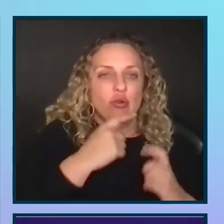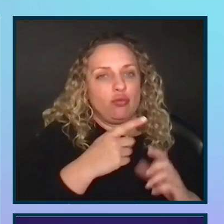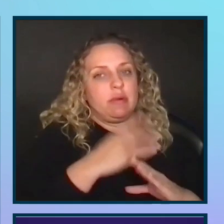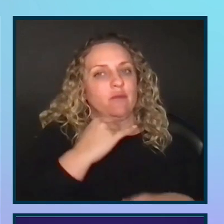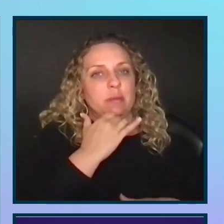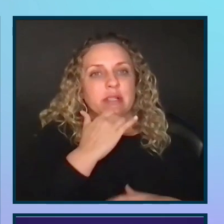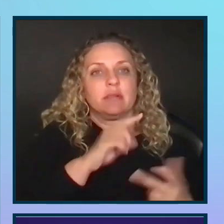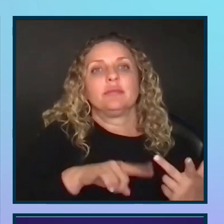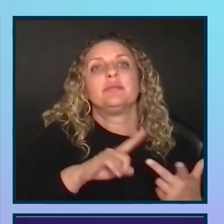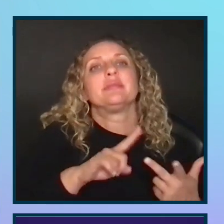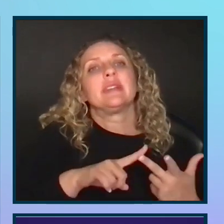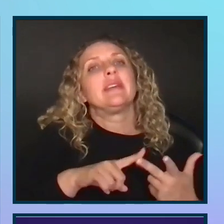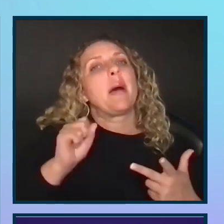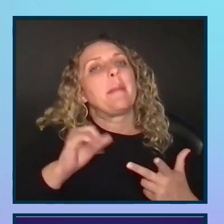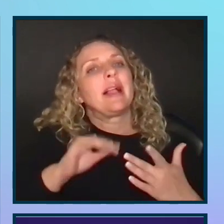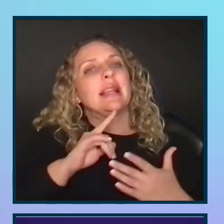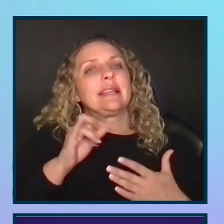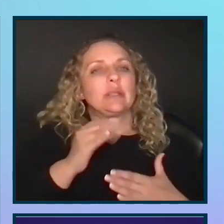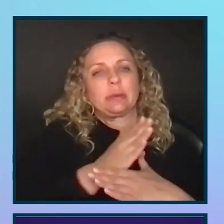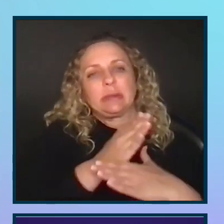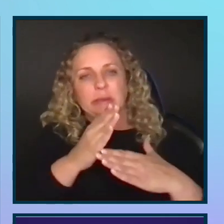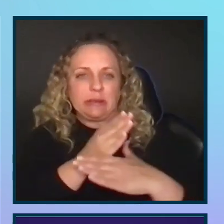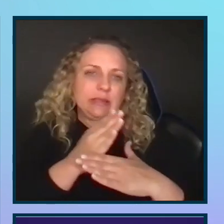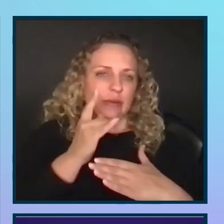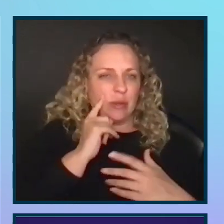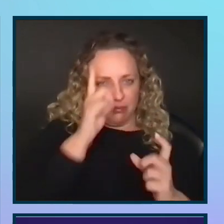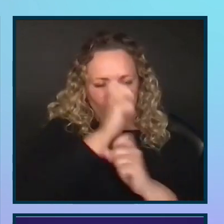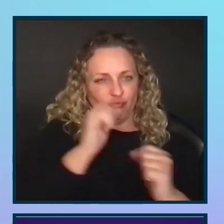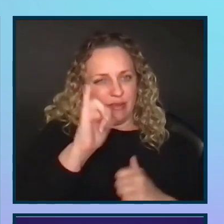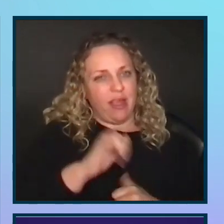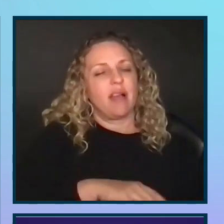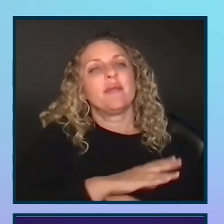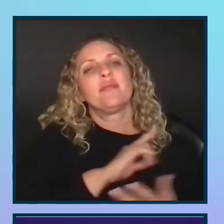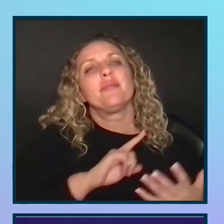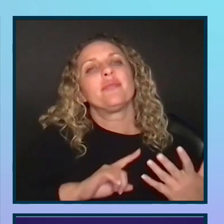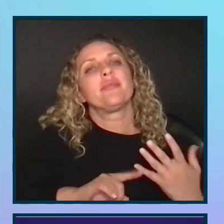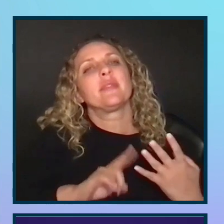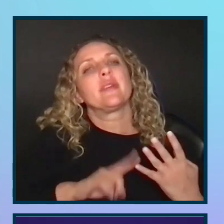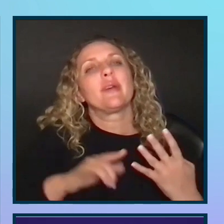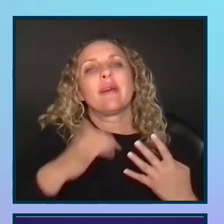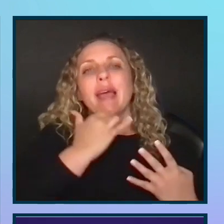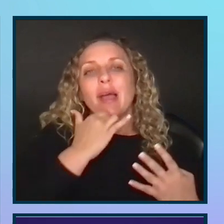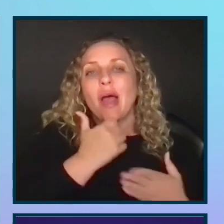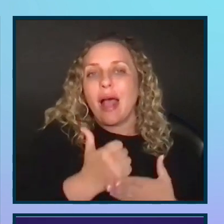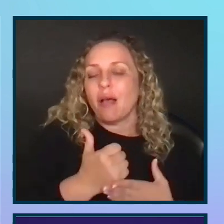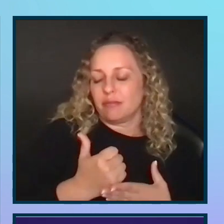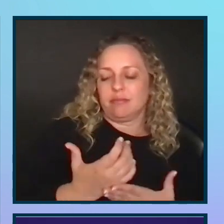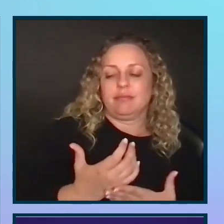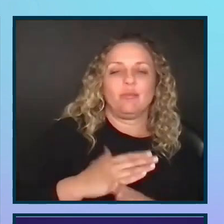is a sliding scale, and we need to design with that in mind. 4, the best way to help users with errors is to prevent